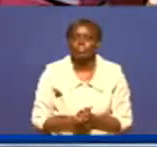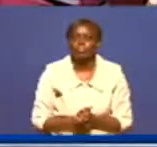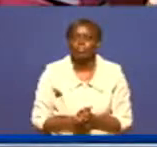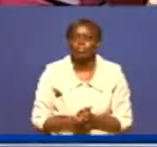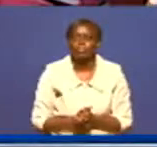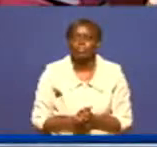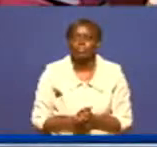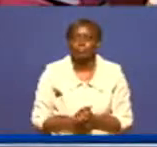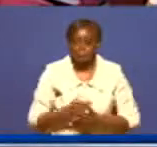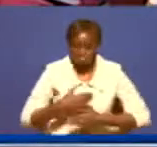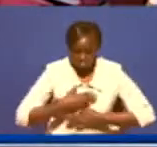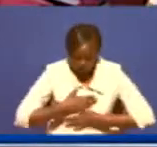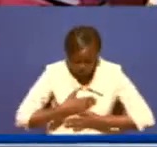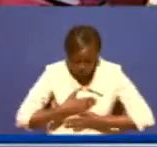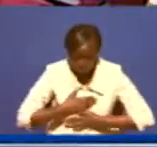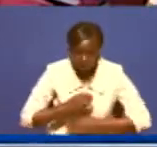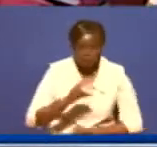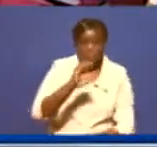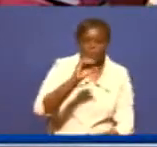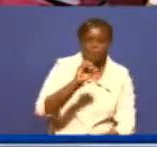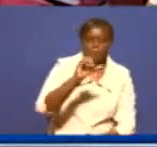Senator Olekina Ledama.